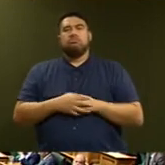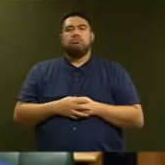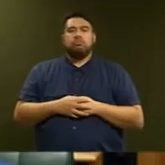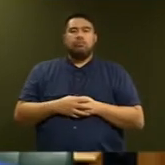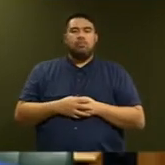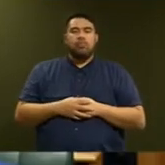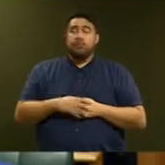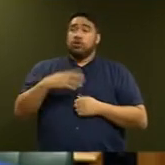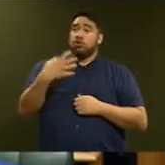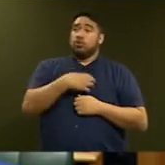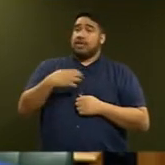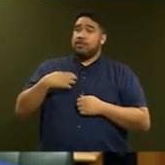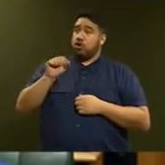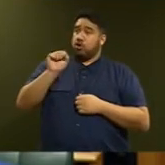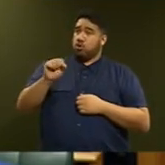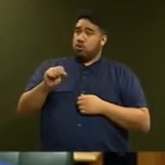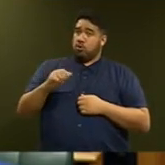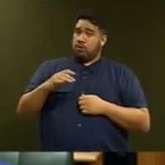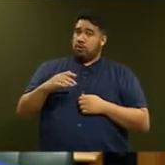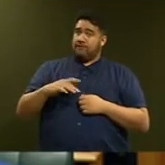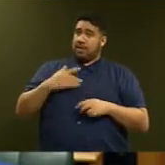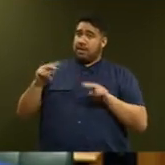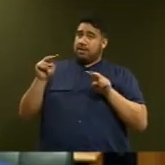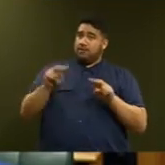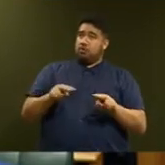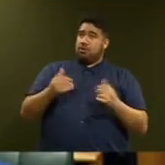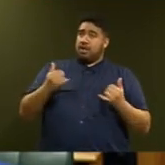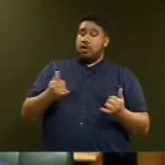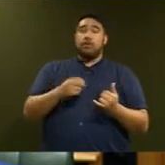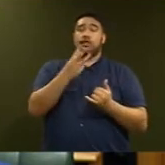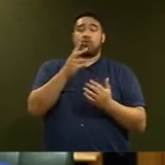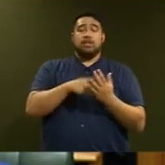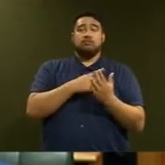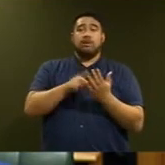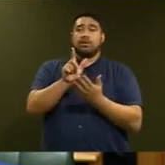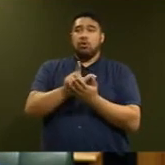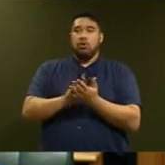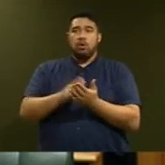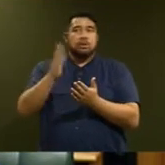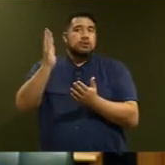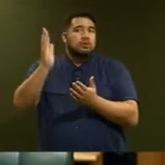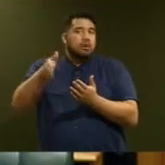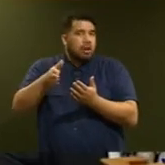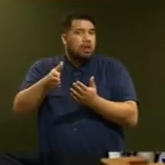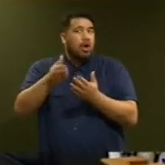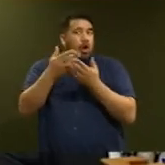So is the government's position that the three strikes repeal legislation is still on ultimately the table?